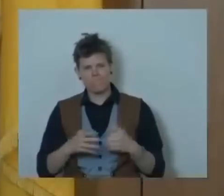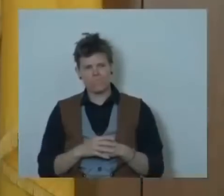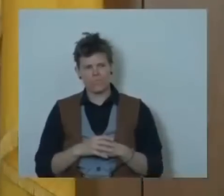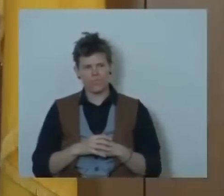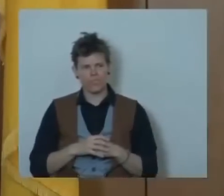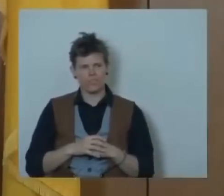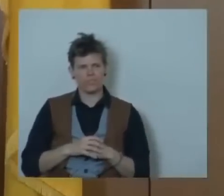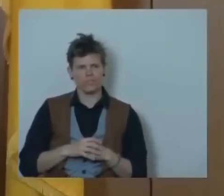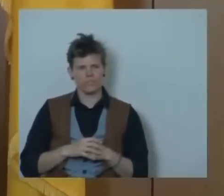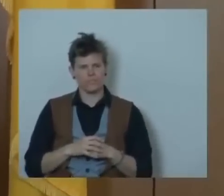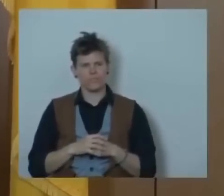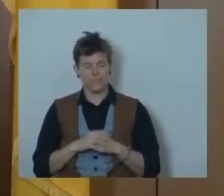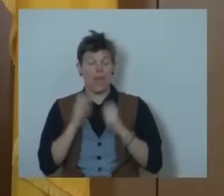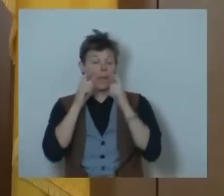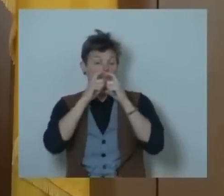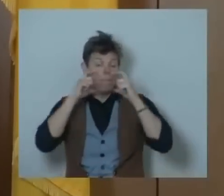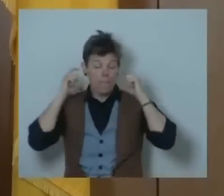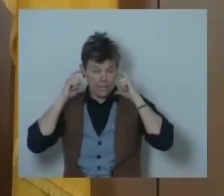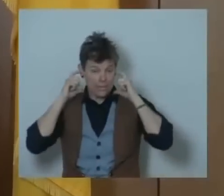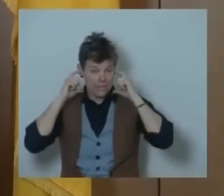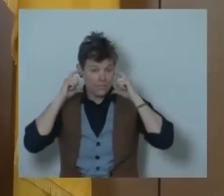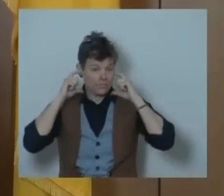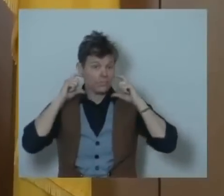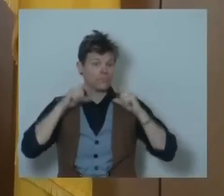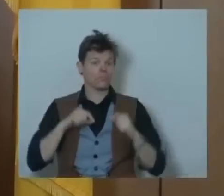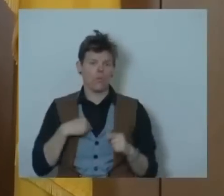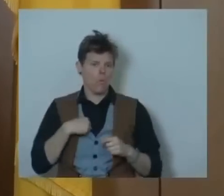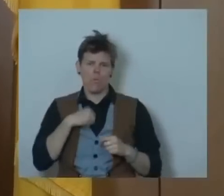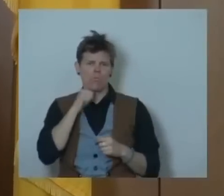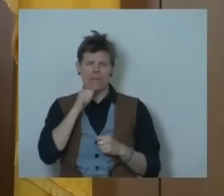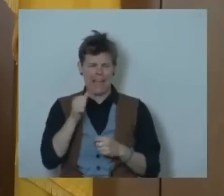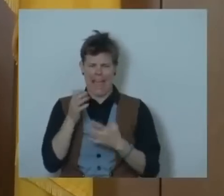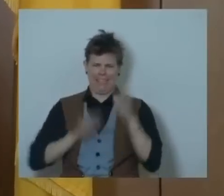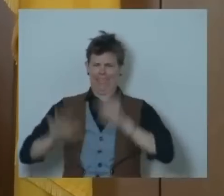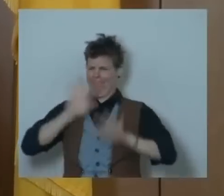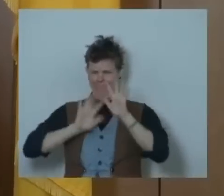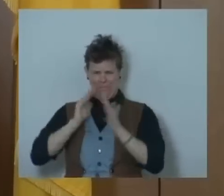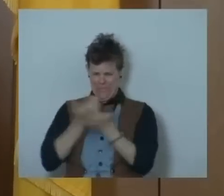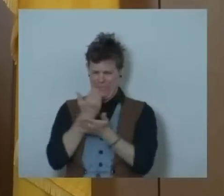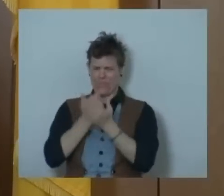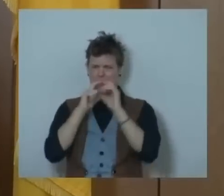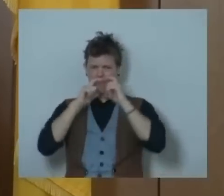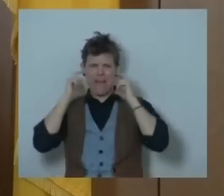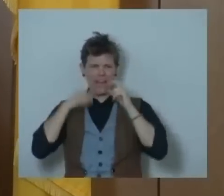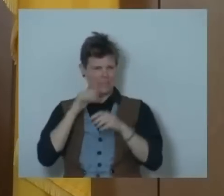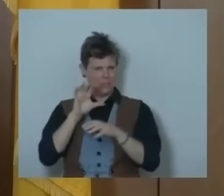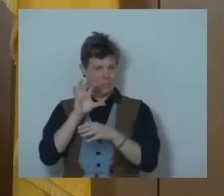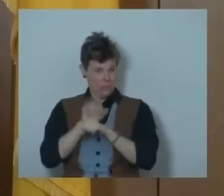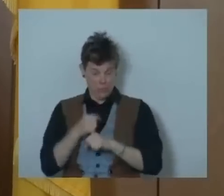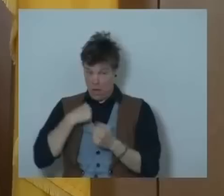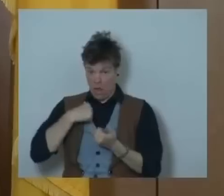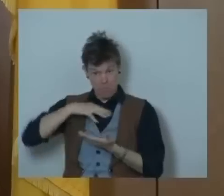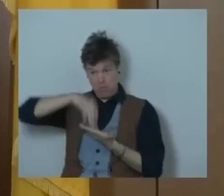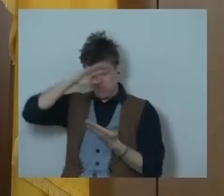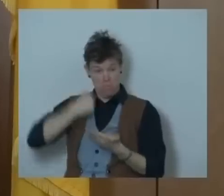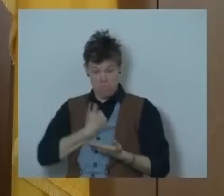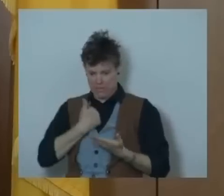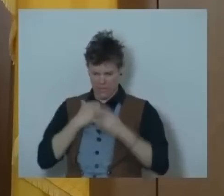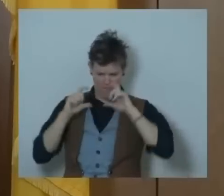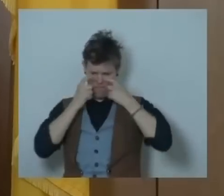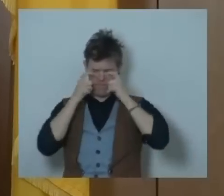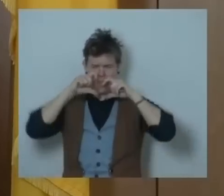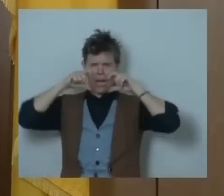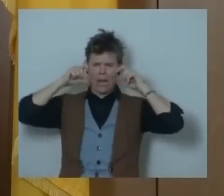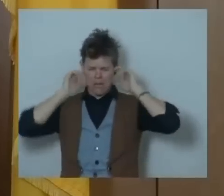masks are something we're not accustomed to, and I'm learning my own self. And you know, we've got very